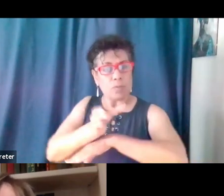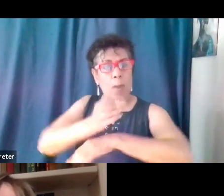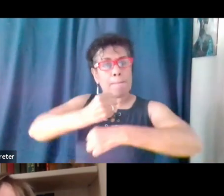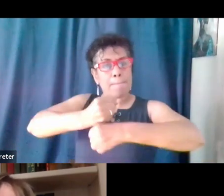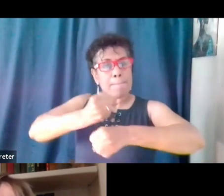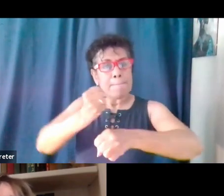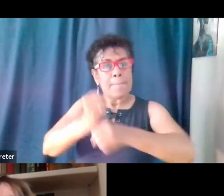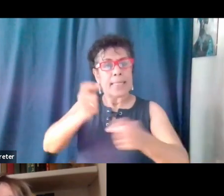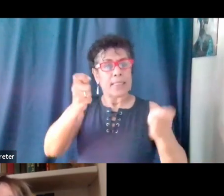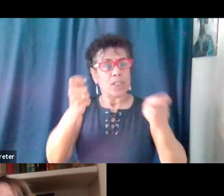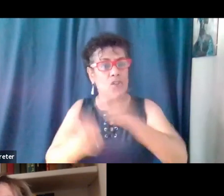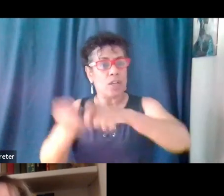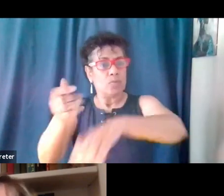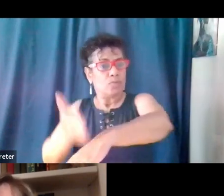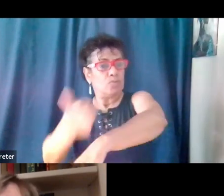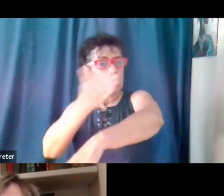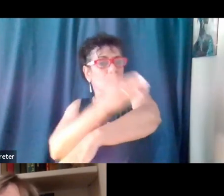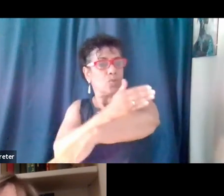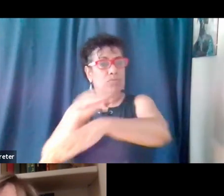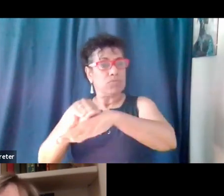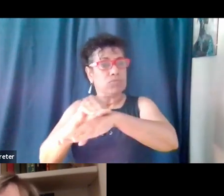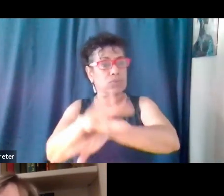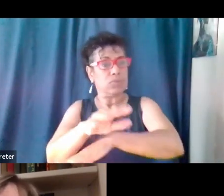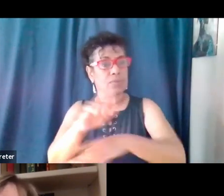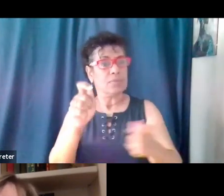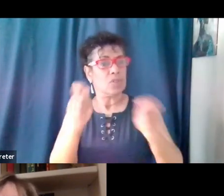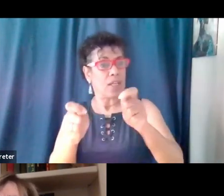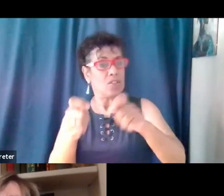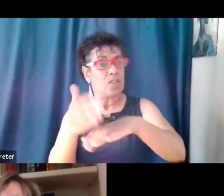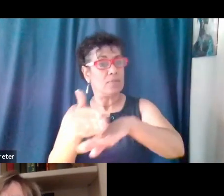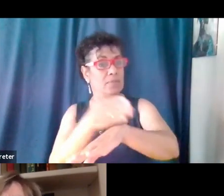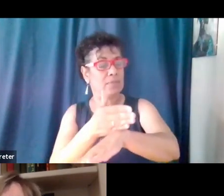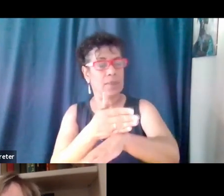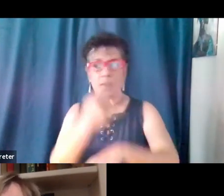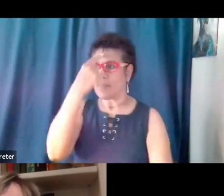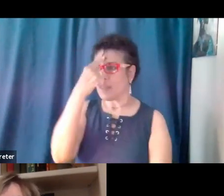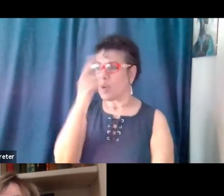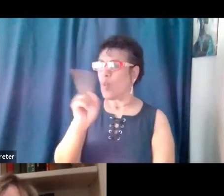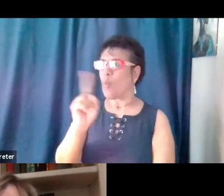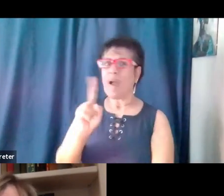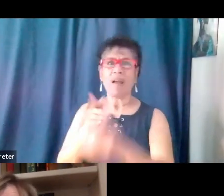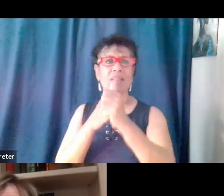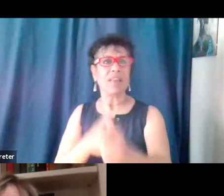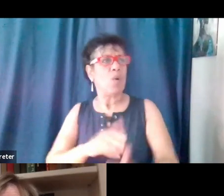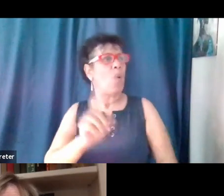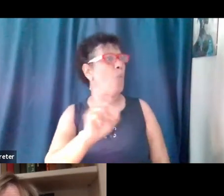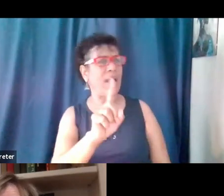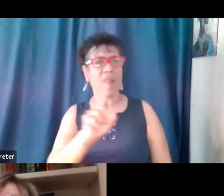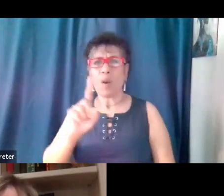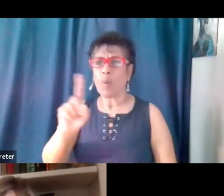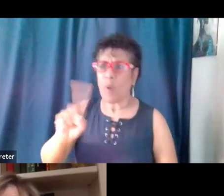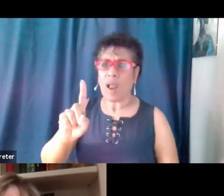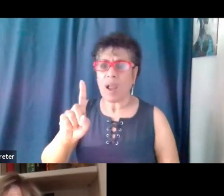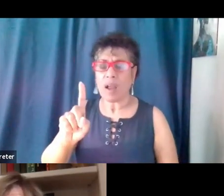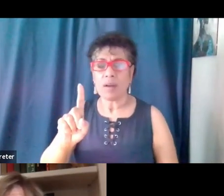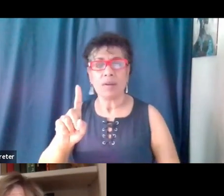making a difference. And as every single day we think about where is the leadership, I'll tell you where the leadership is.